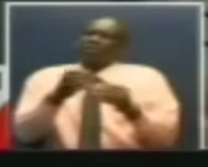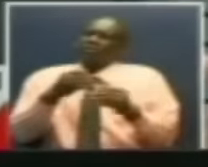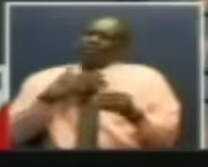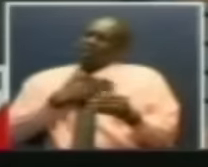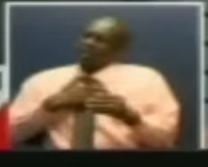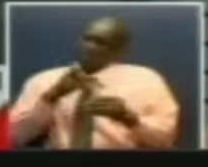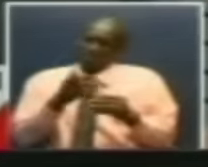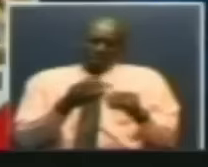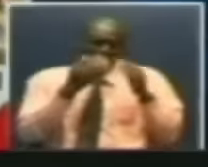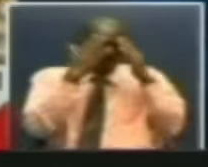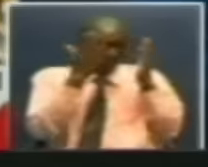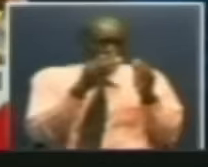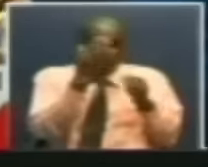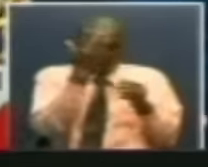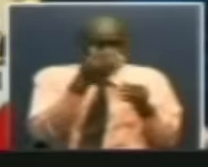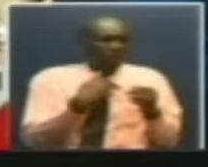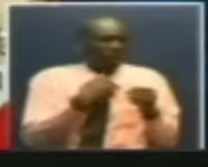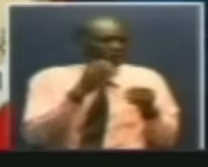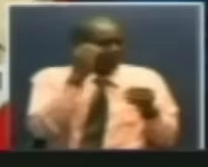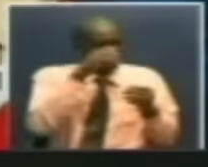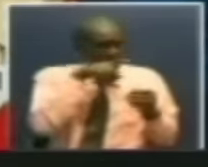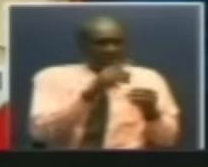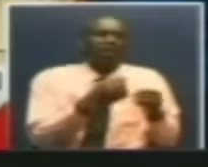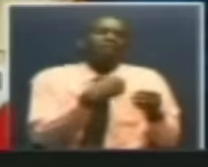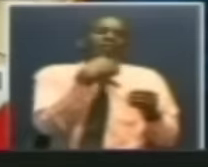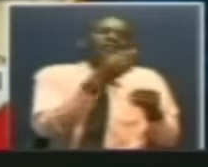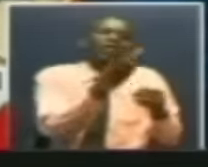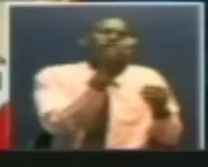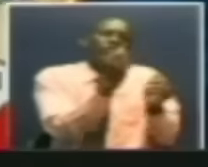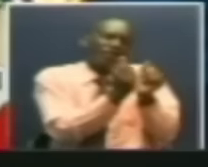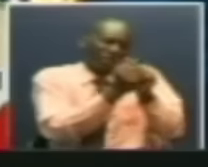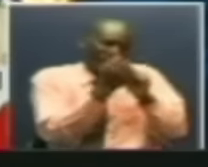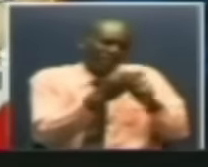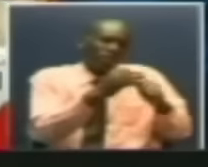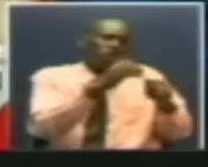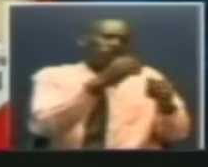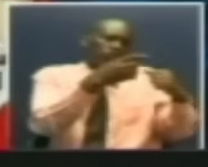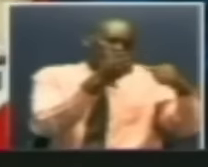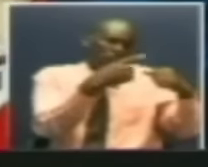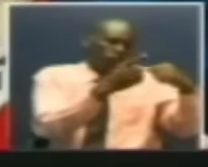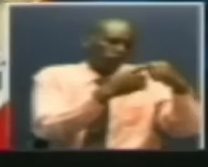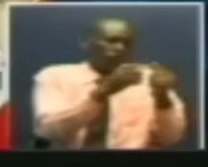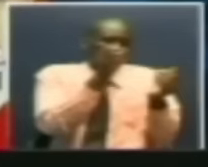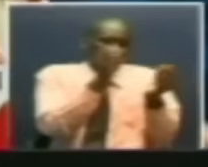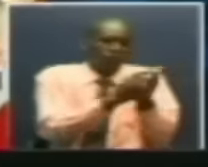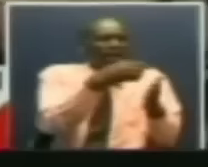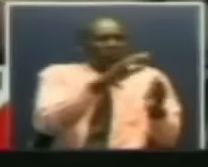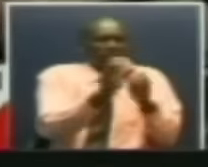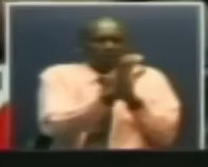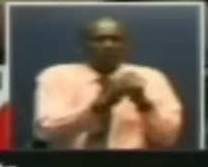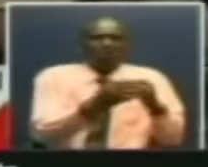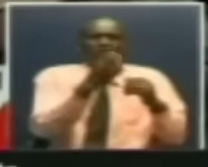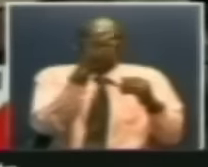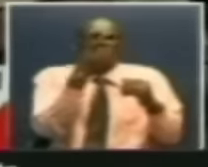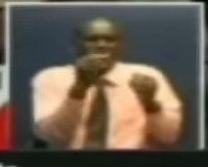me. I don't know why you have a formed opinion. I'm saying that in 2013, June, he was deported. That I understand. 2013, September,